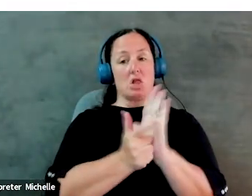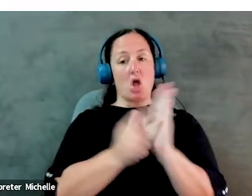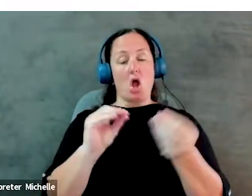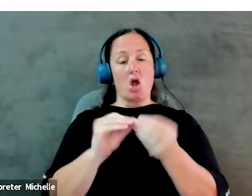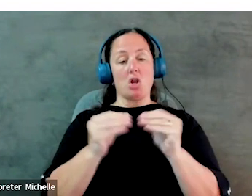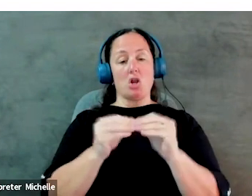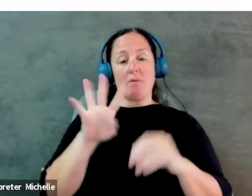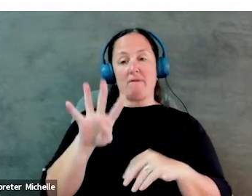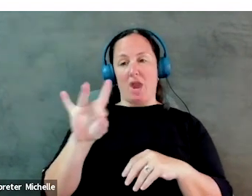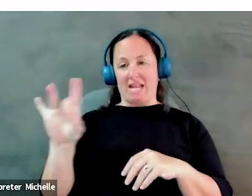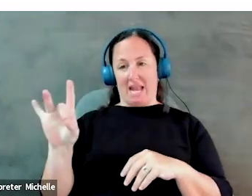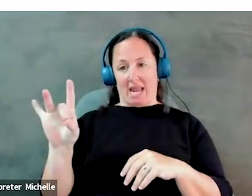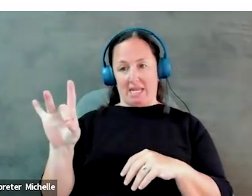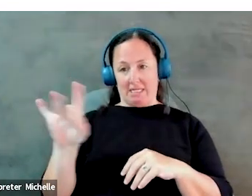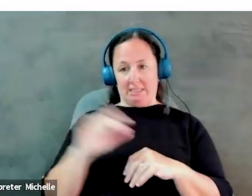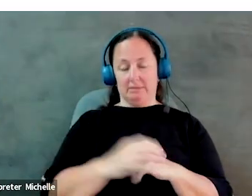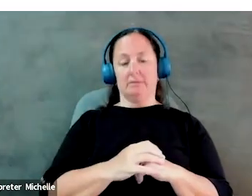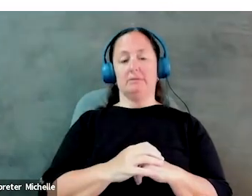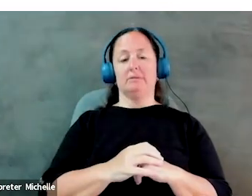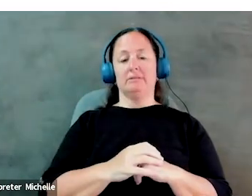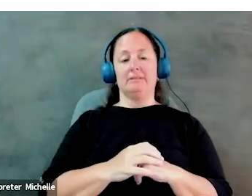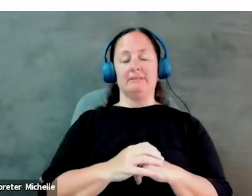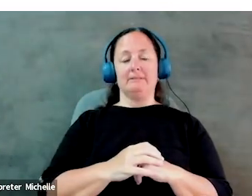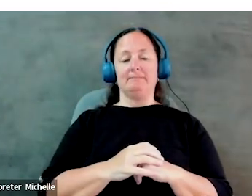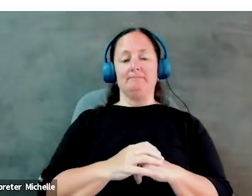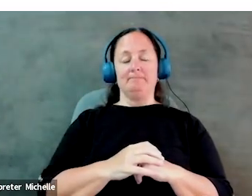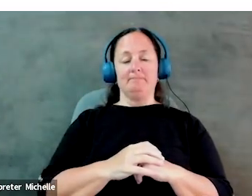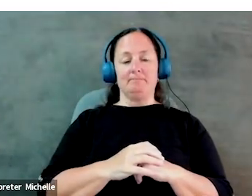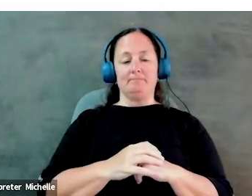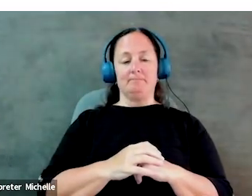law number 488,